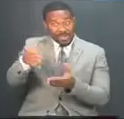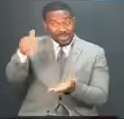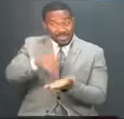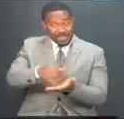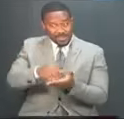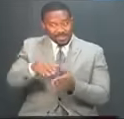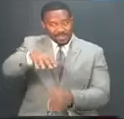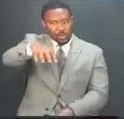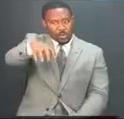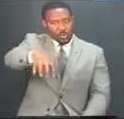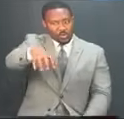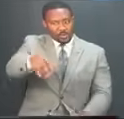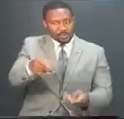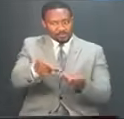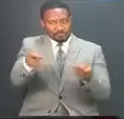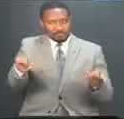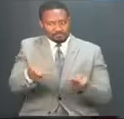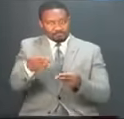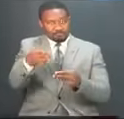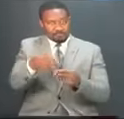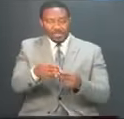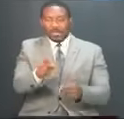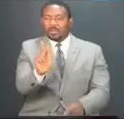elections given on the